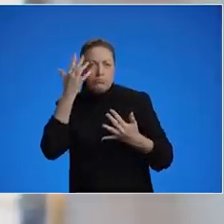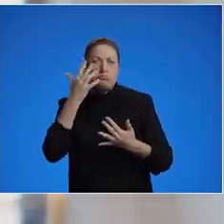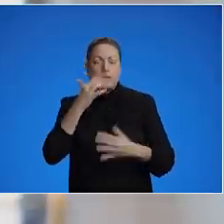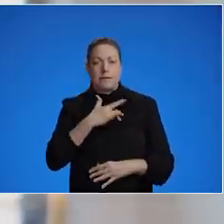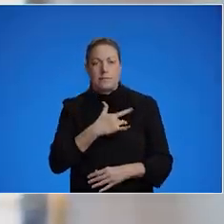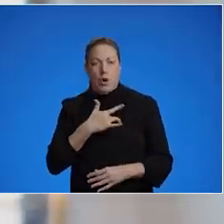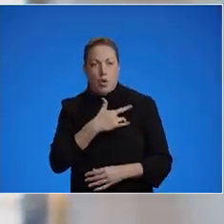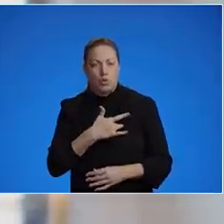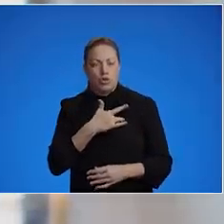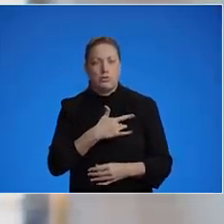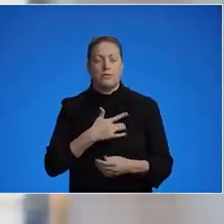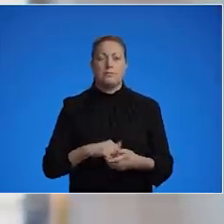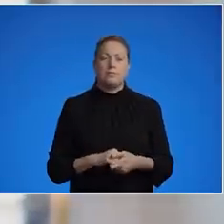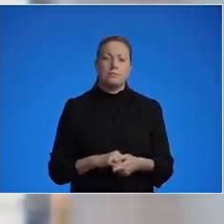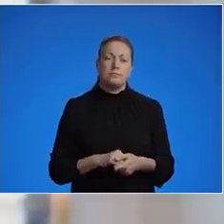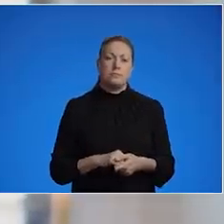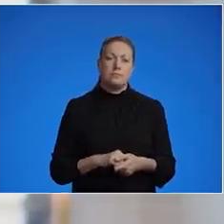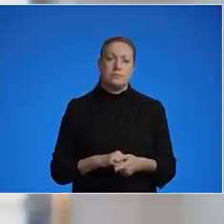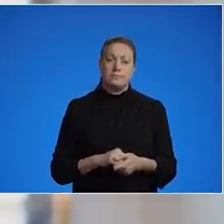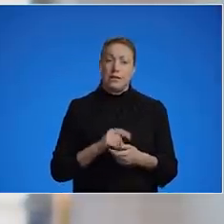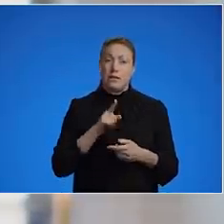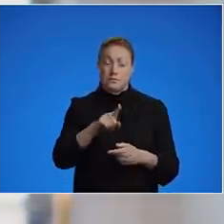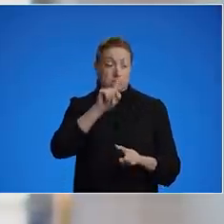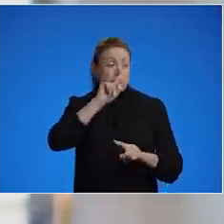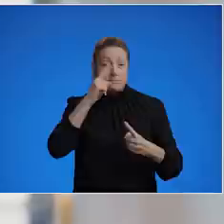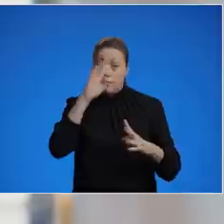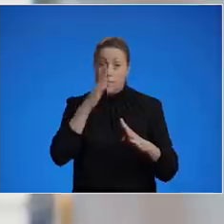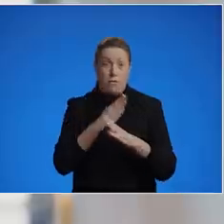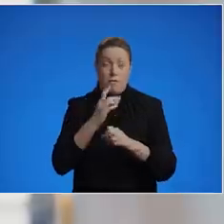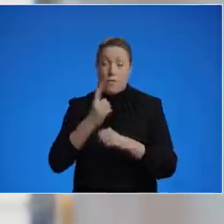No created thing can hide from him.